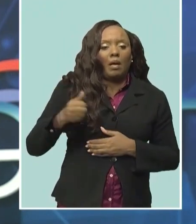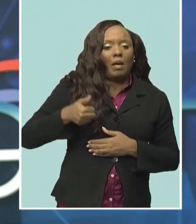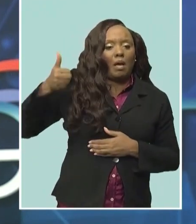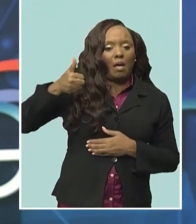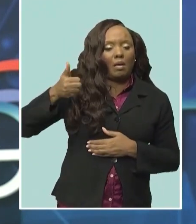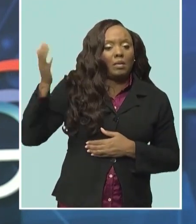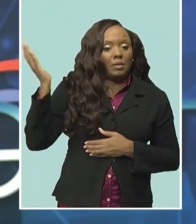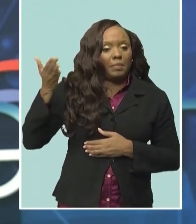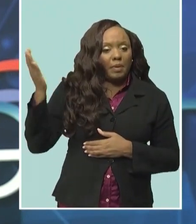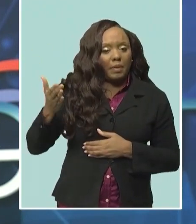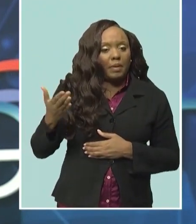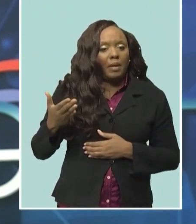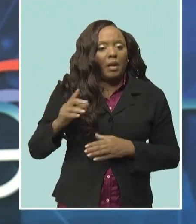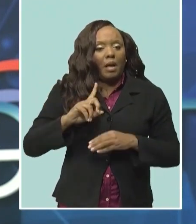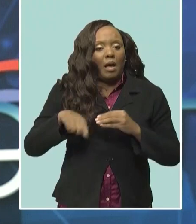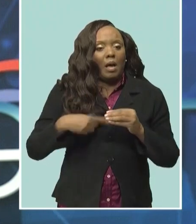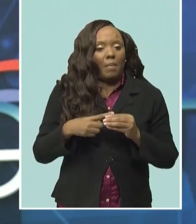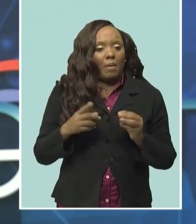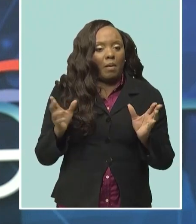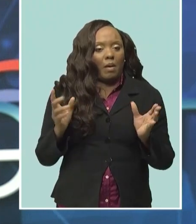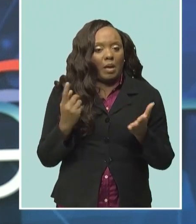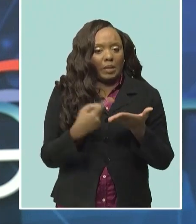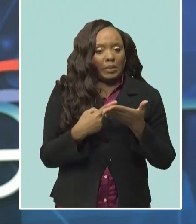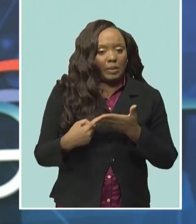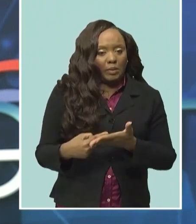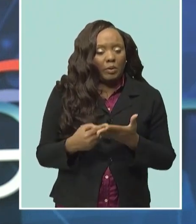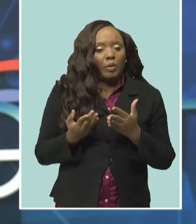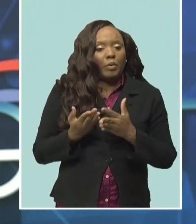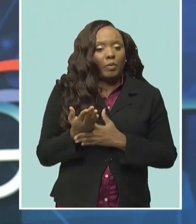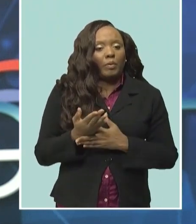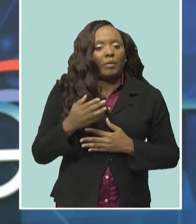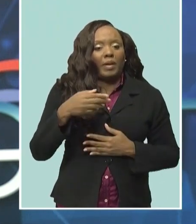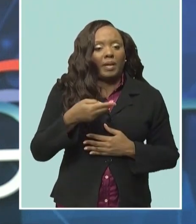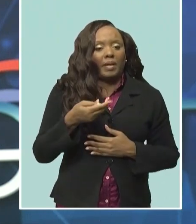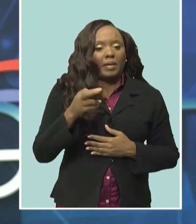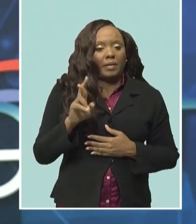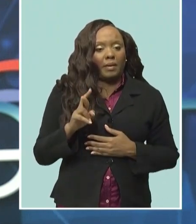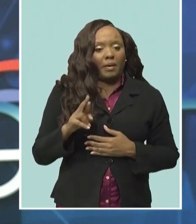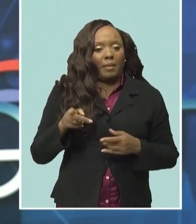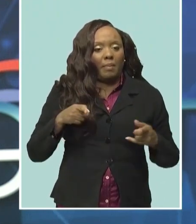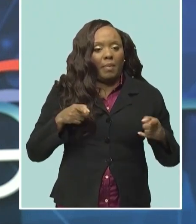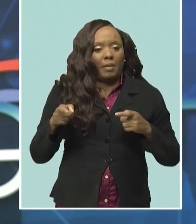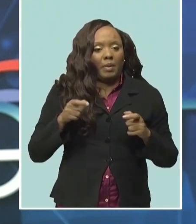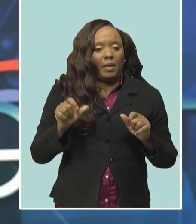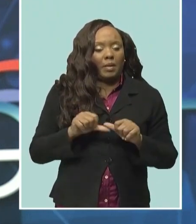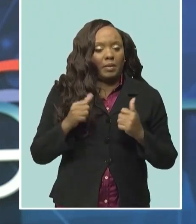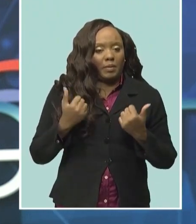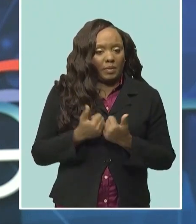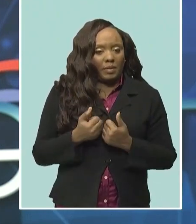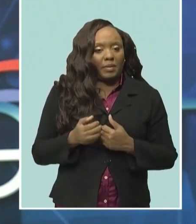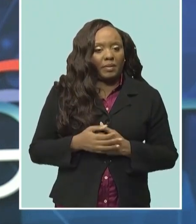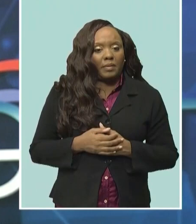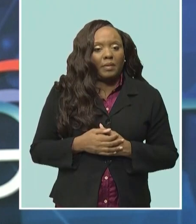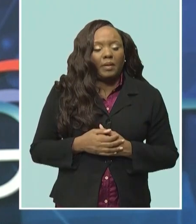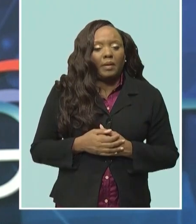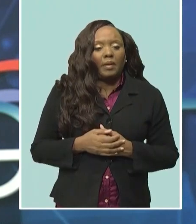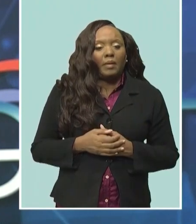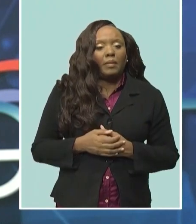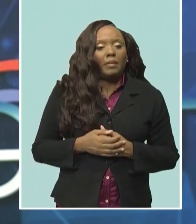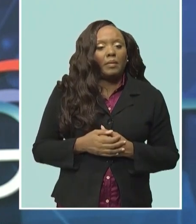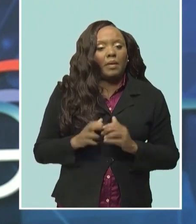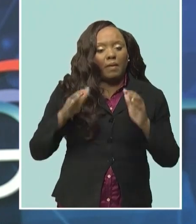this afternoon at a discussion organized by the Human Resource Management Association of Barbados at Tapas. It focused on